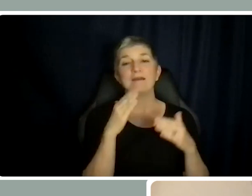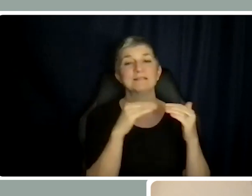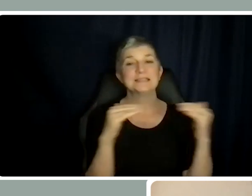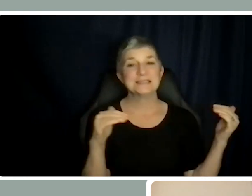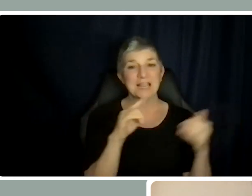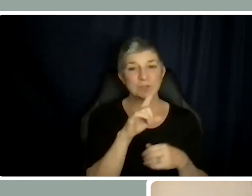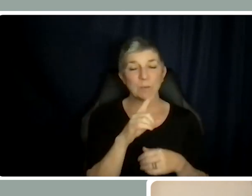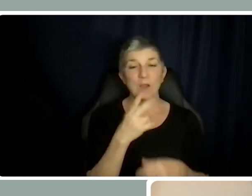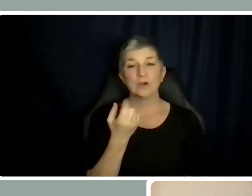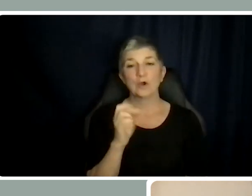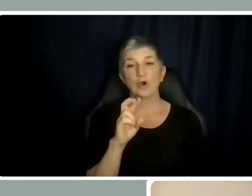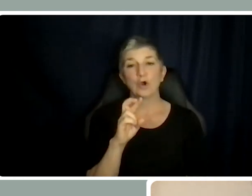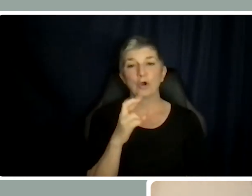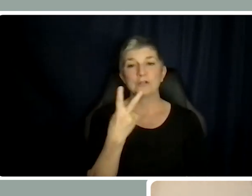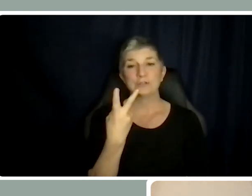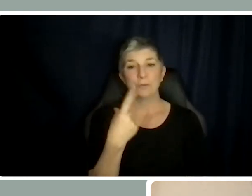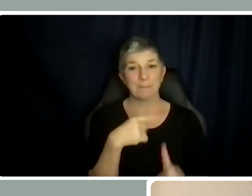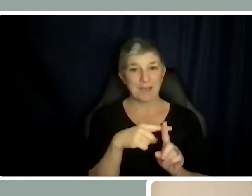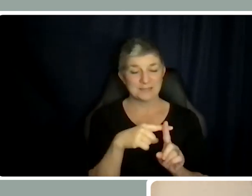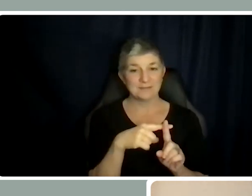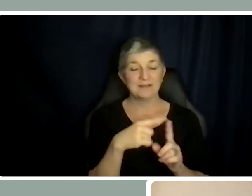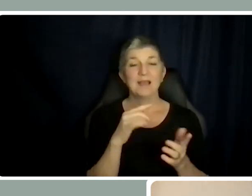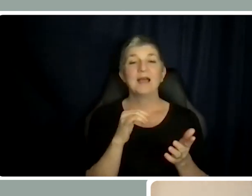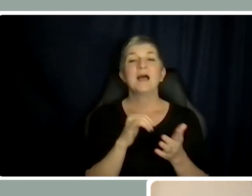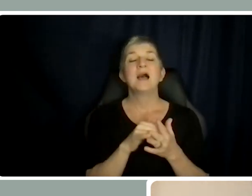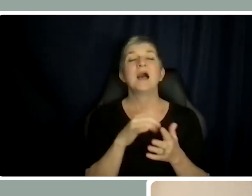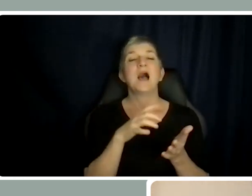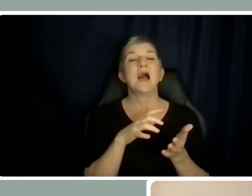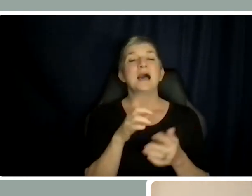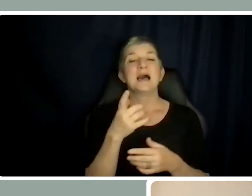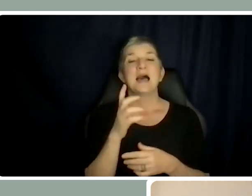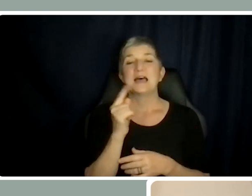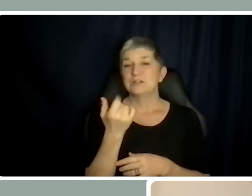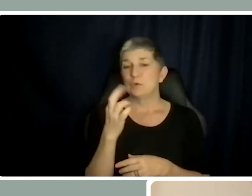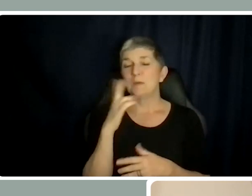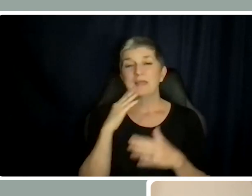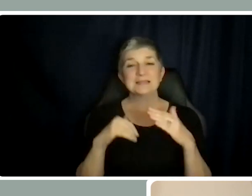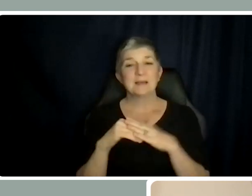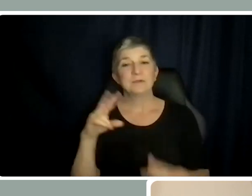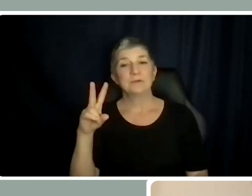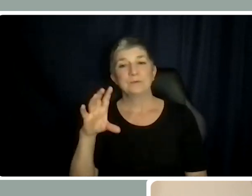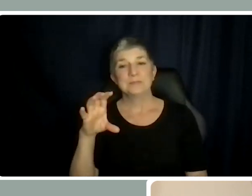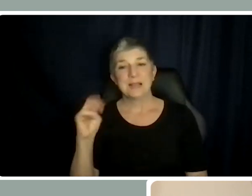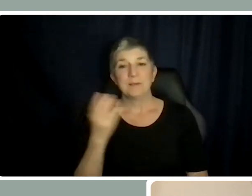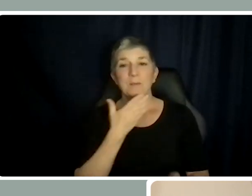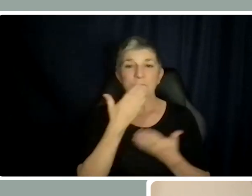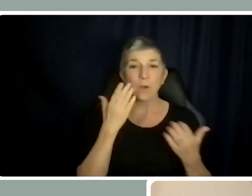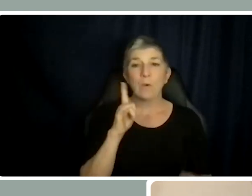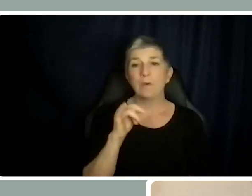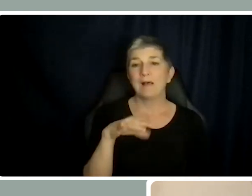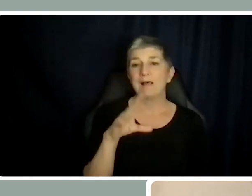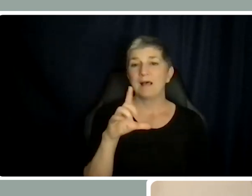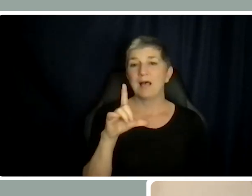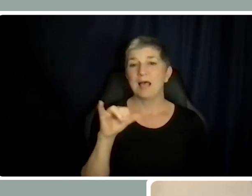1 HER2 positive breast cancer, which is a tumor that's up to 2 centimeters and the lymph nodes are not involved, then you would have a